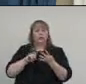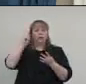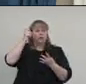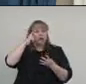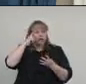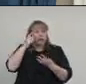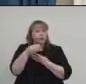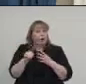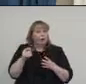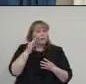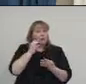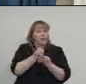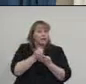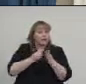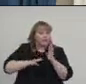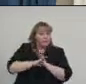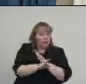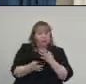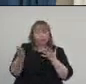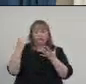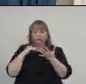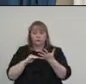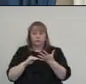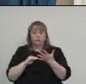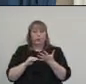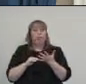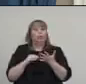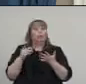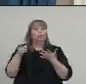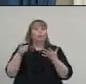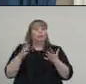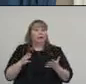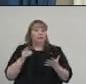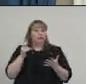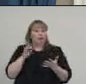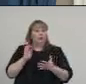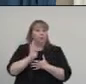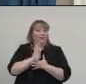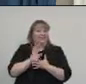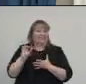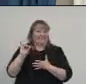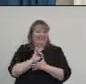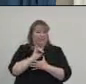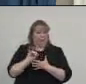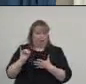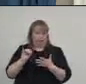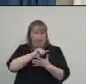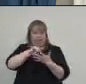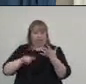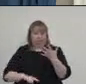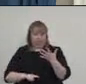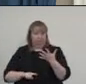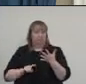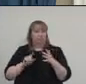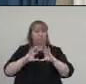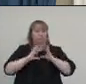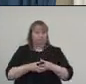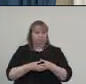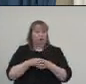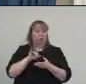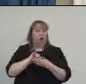of Economic Development, in addition to the Director of Nevada Department of Business Industry. The LEAP will consult with business and